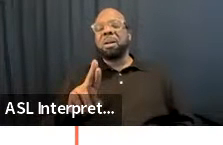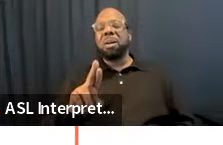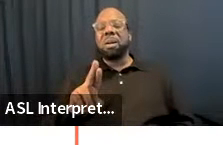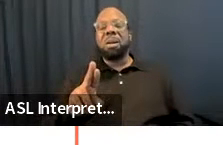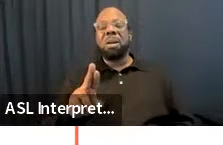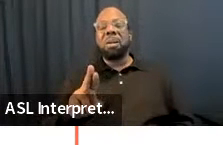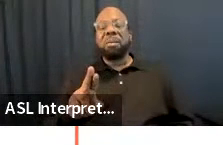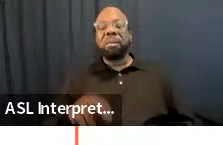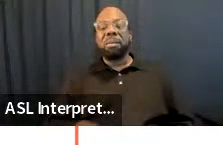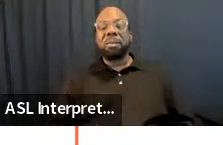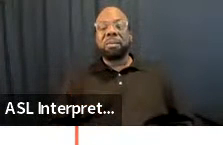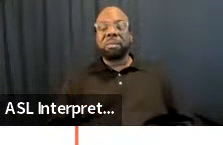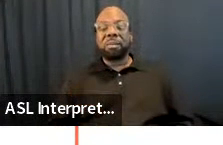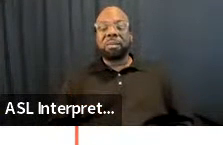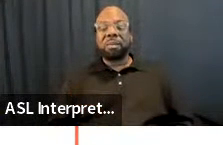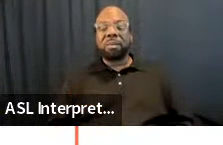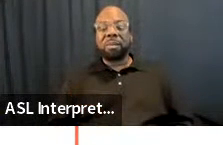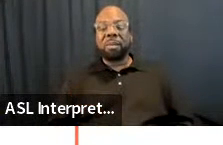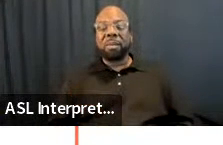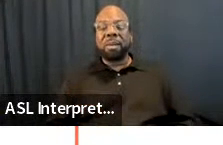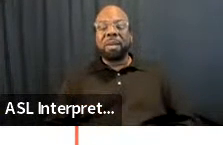please promote.